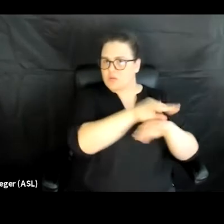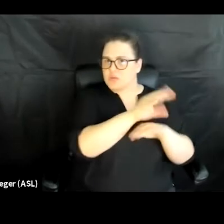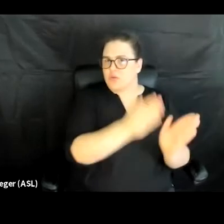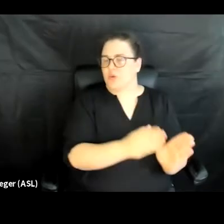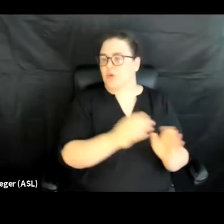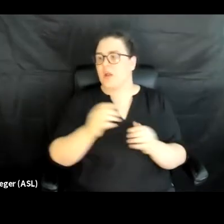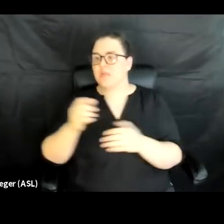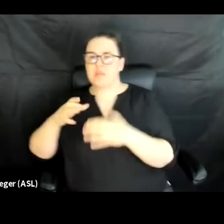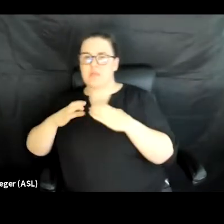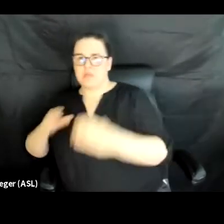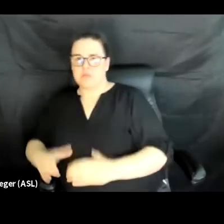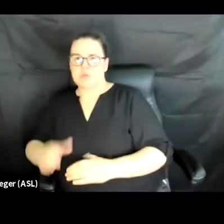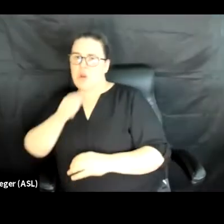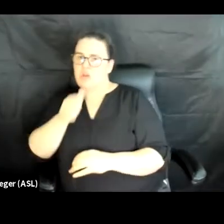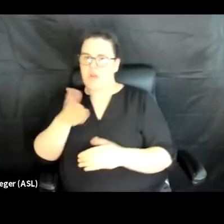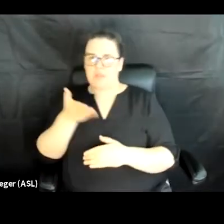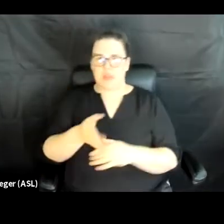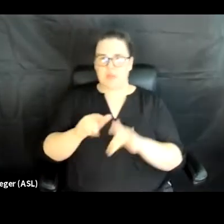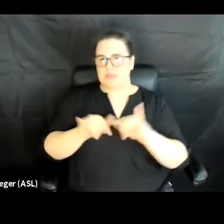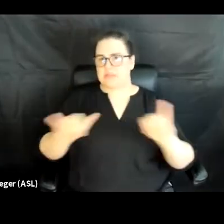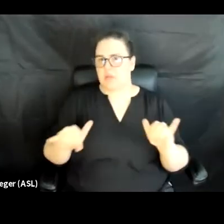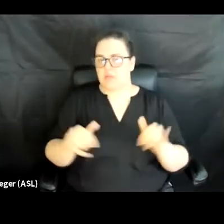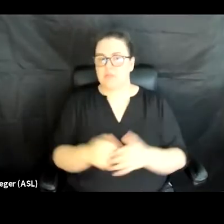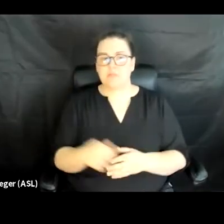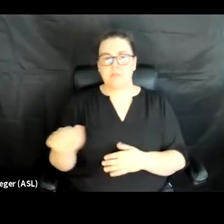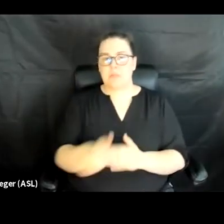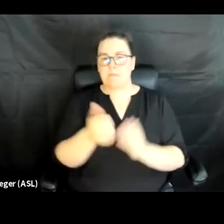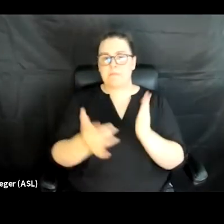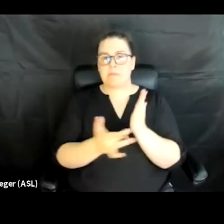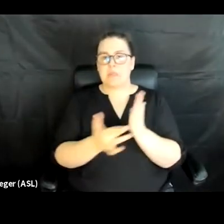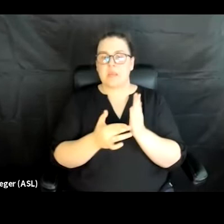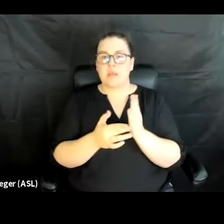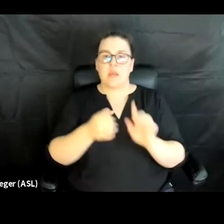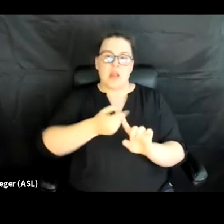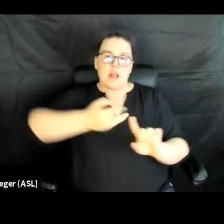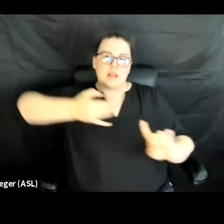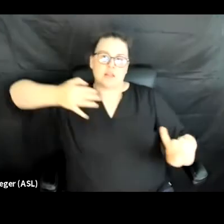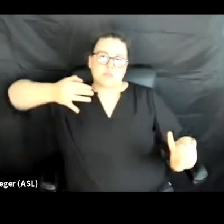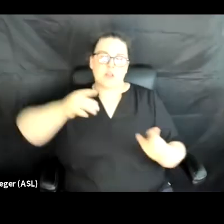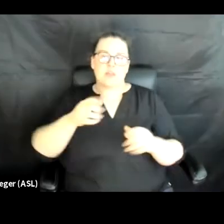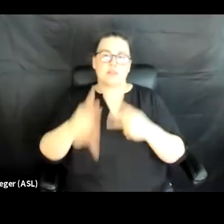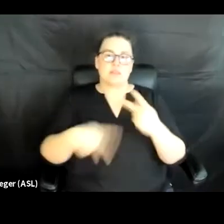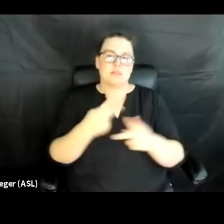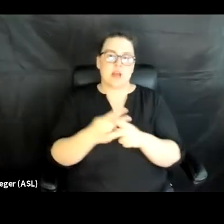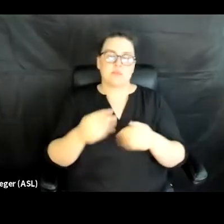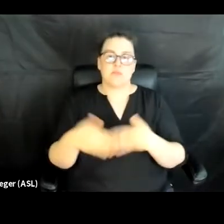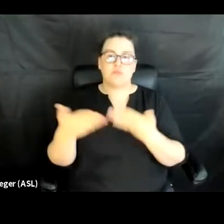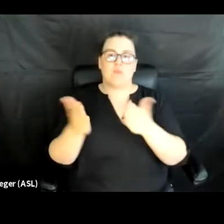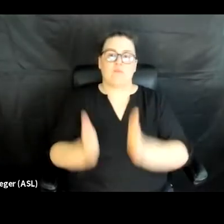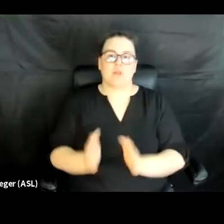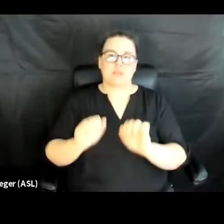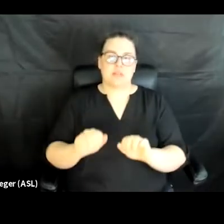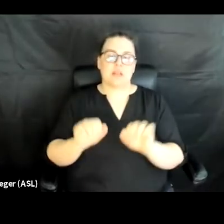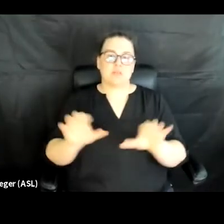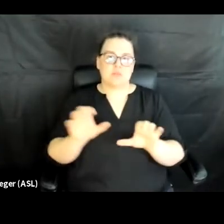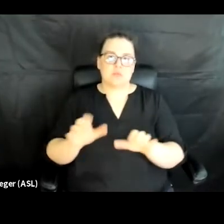at the same time. Another strategy is expanding the types of providers who can provide telemental health services, whether that be out-of-state